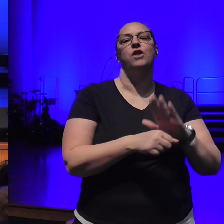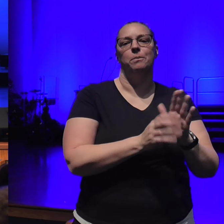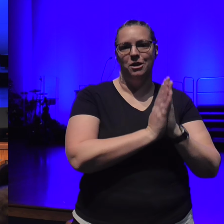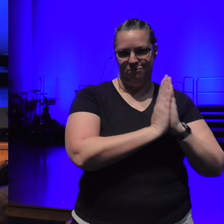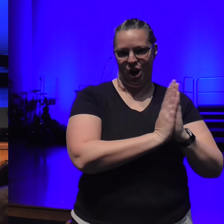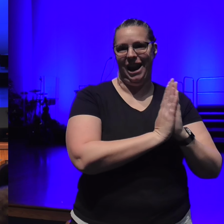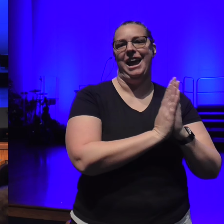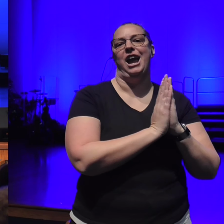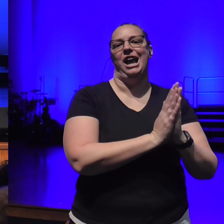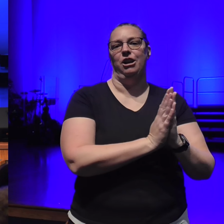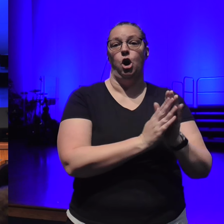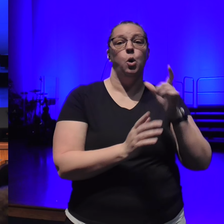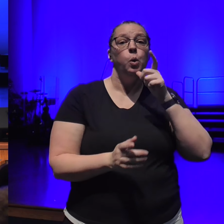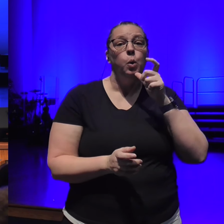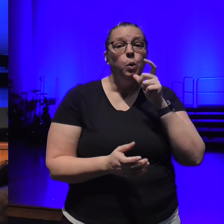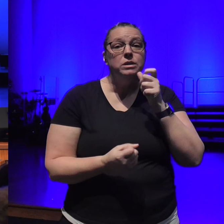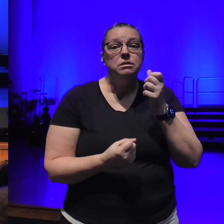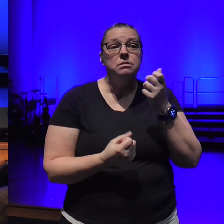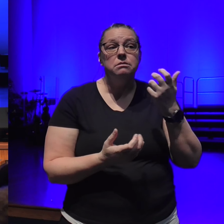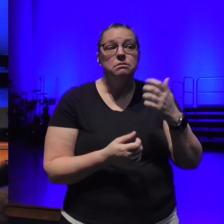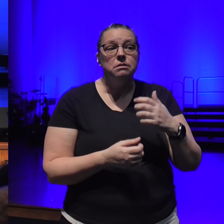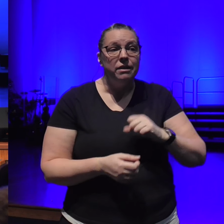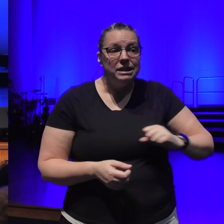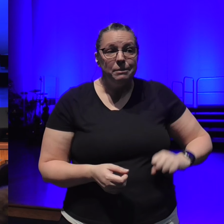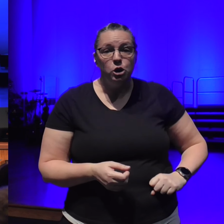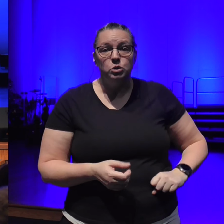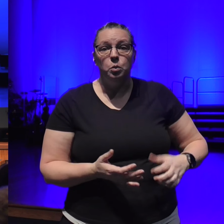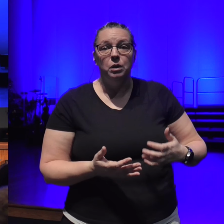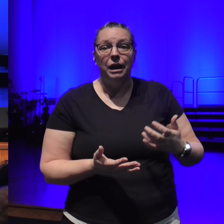and creative tool. And who's the spiritual hero that gave it to us?